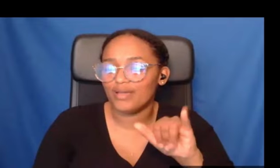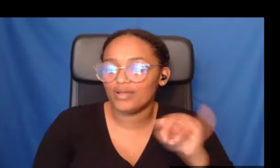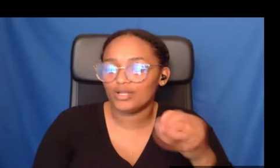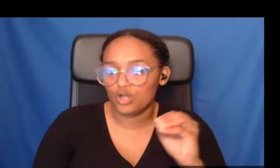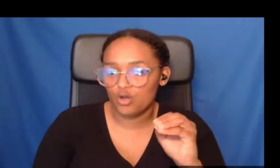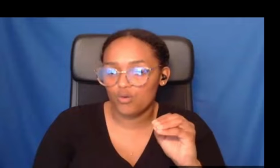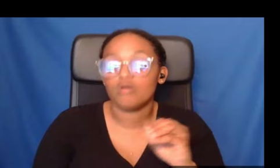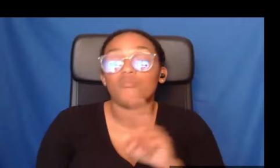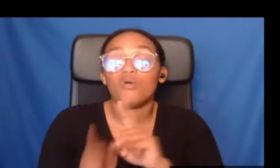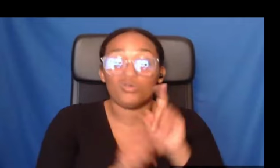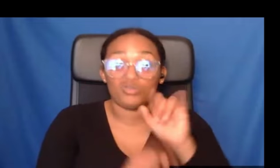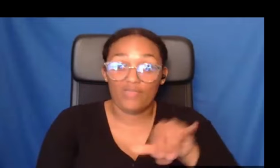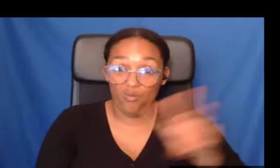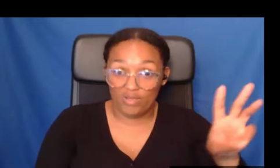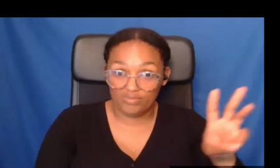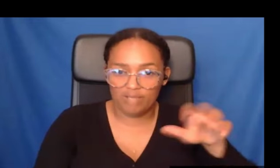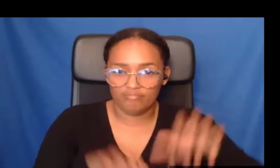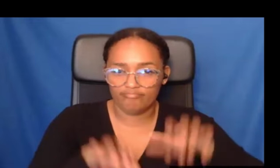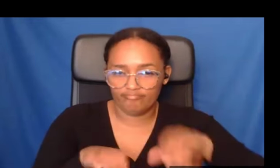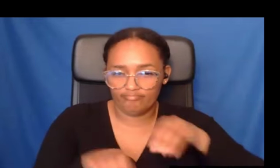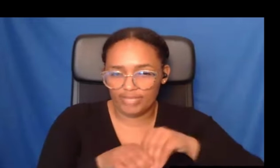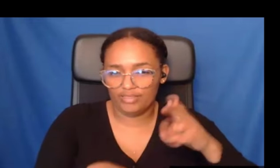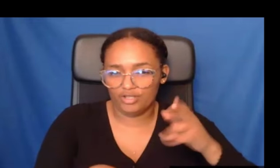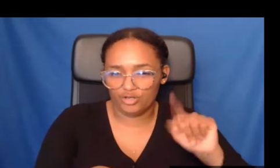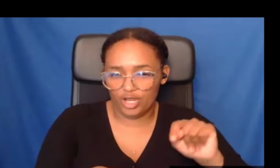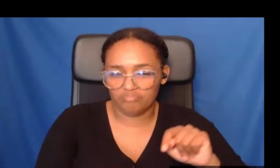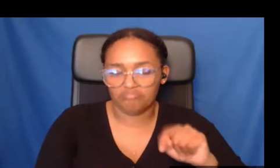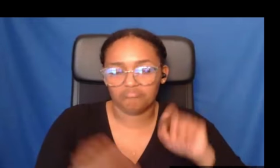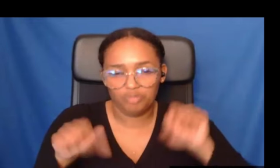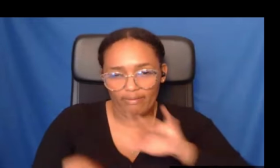www.naic.org. To Mary Jo's point,